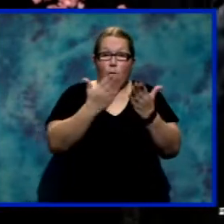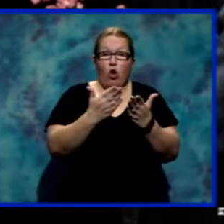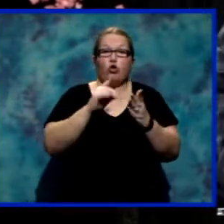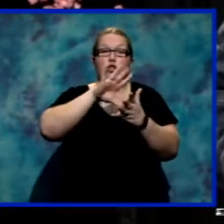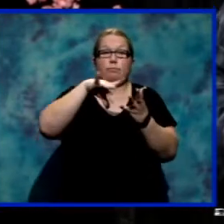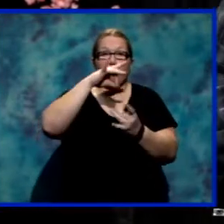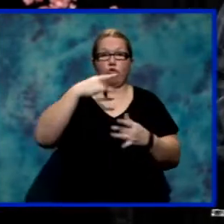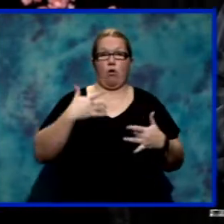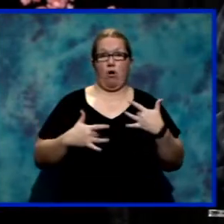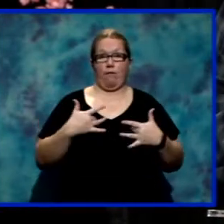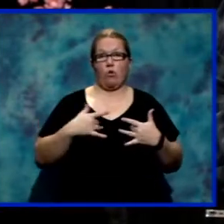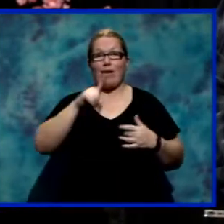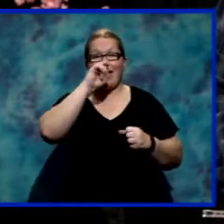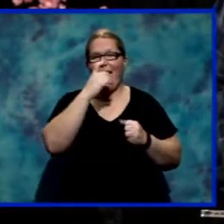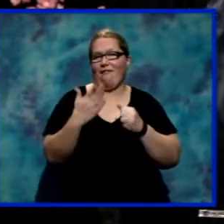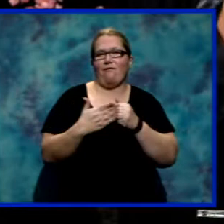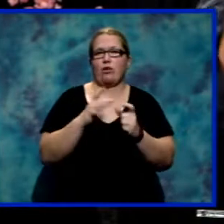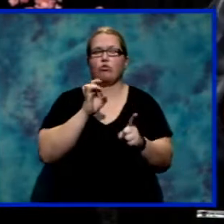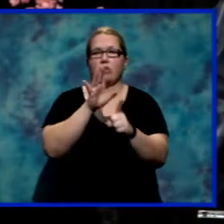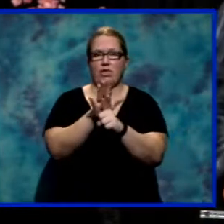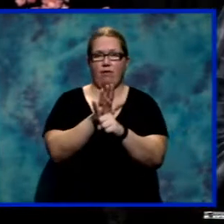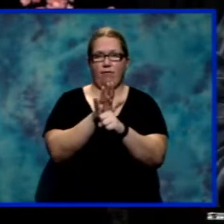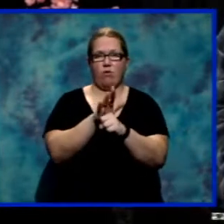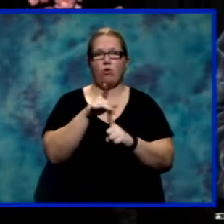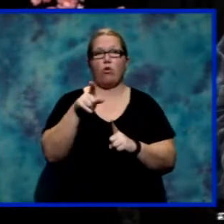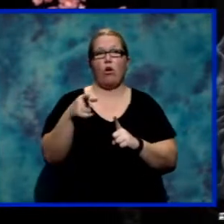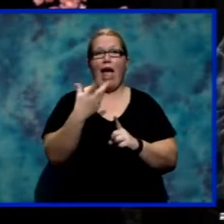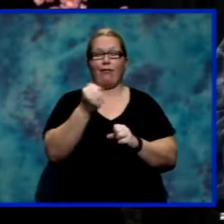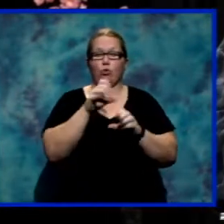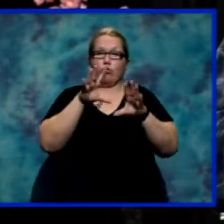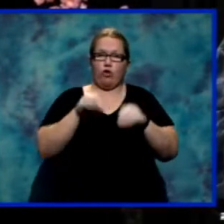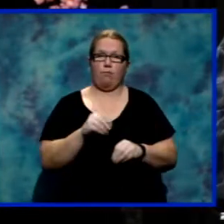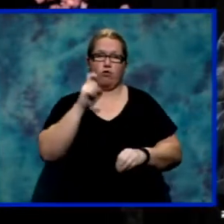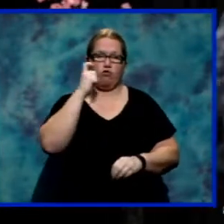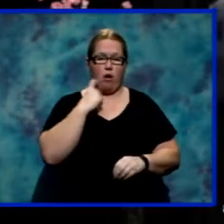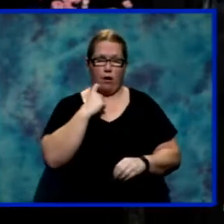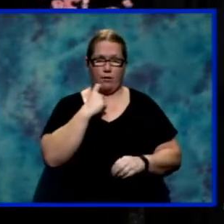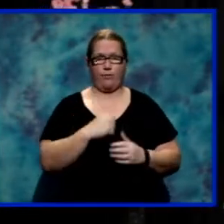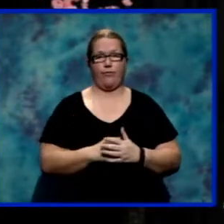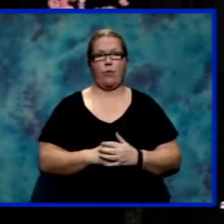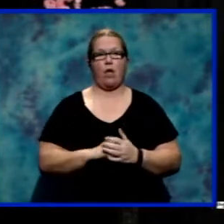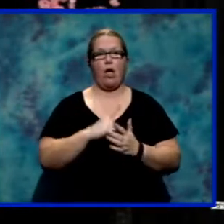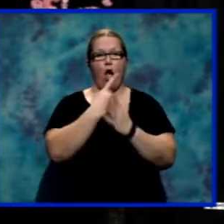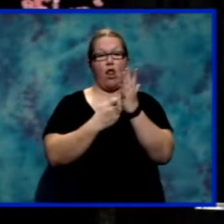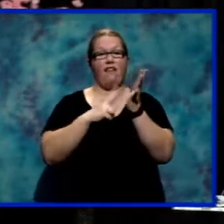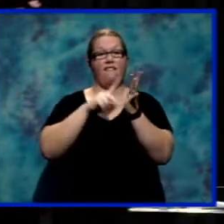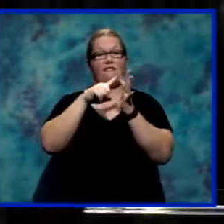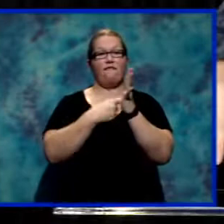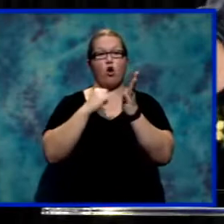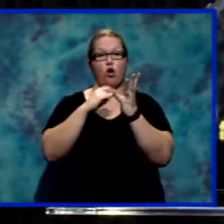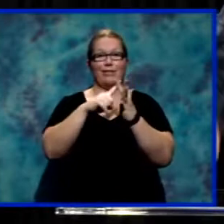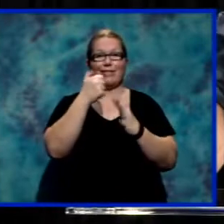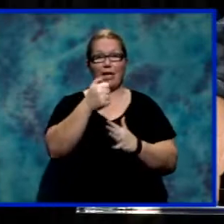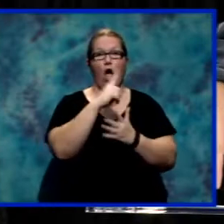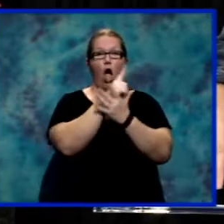You cannot fix yourself. You've got to stop trying. Only, verse 6, only